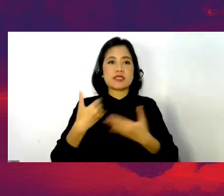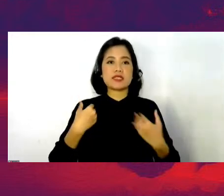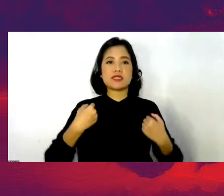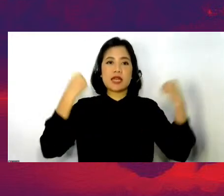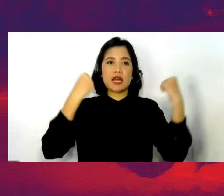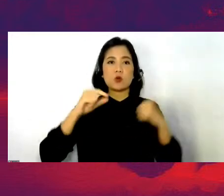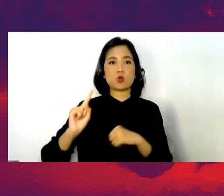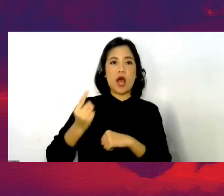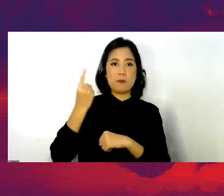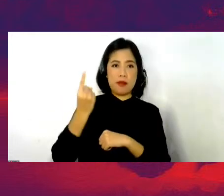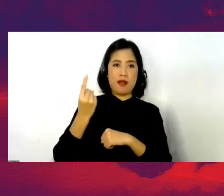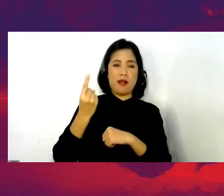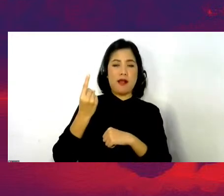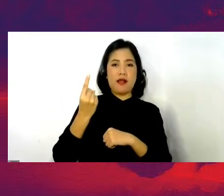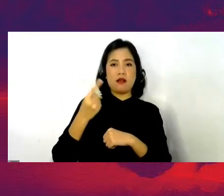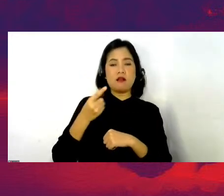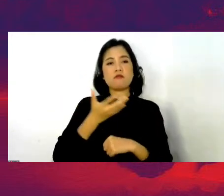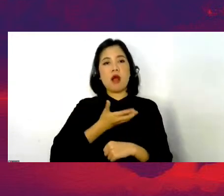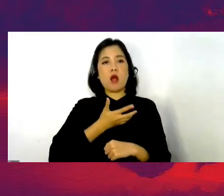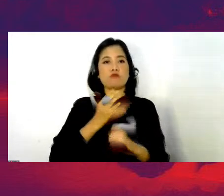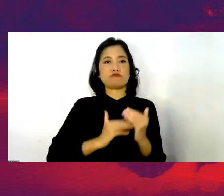been doing that, and we would like to improve that further.